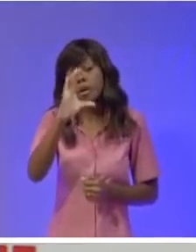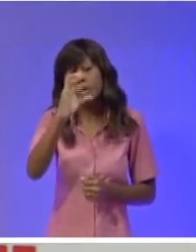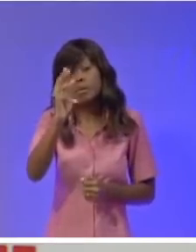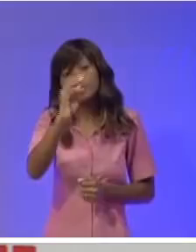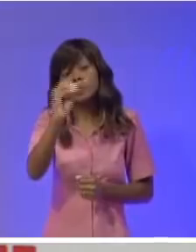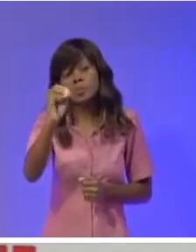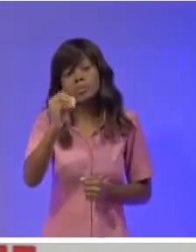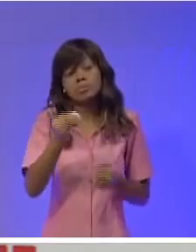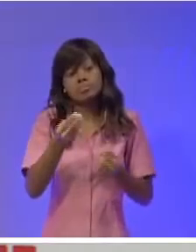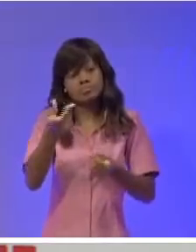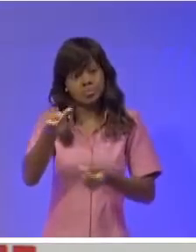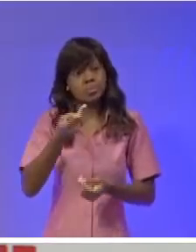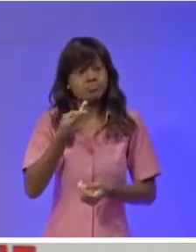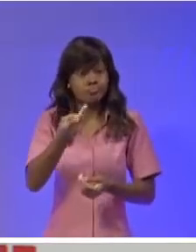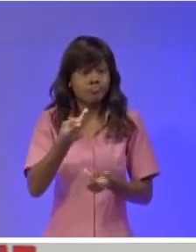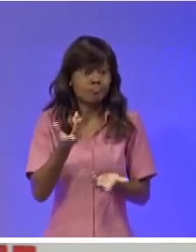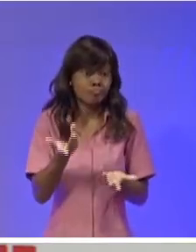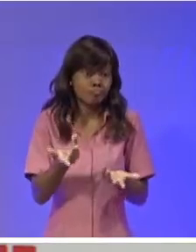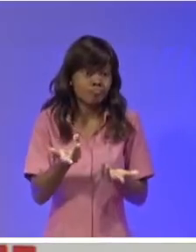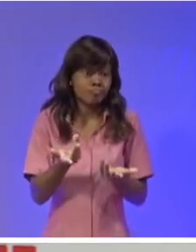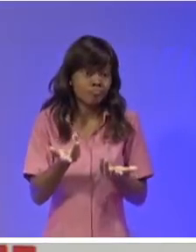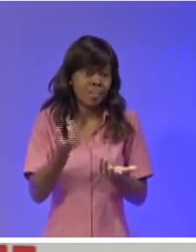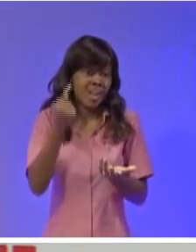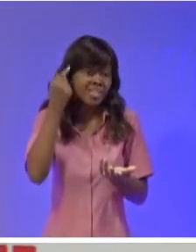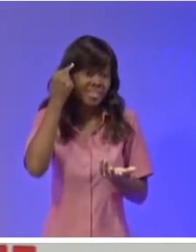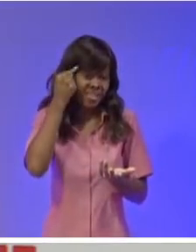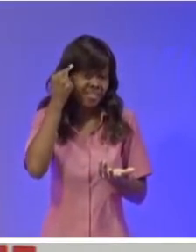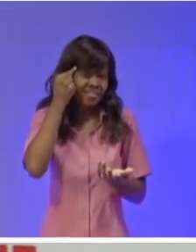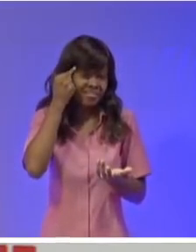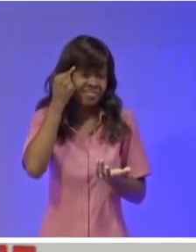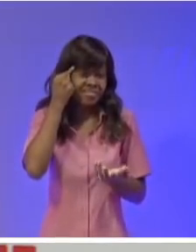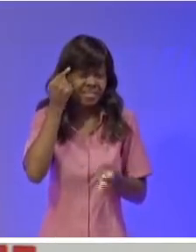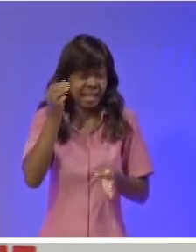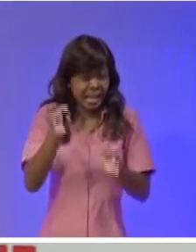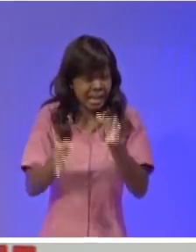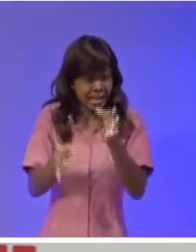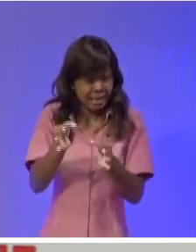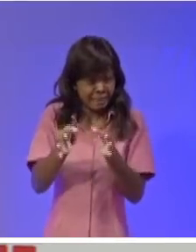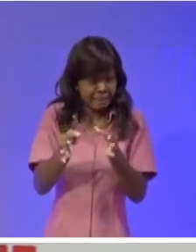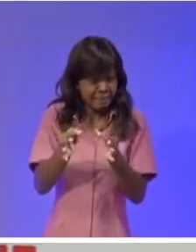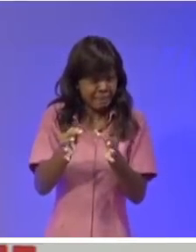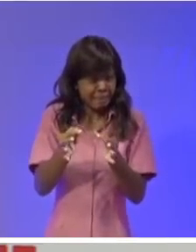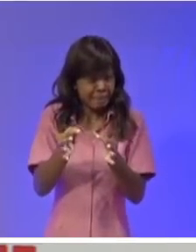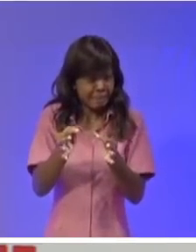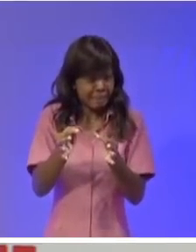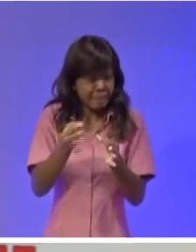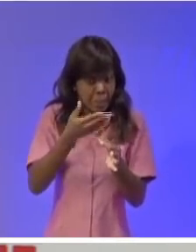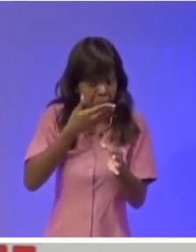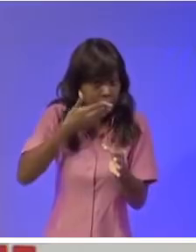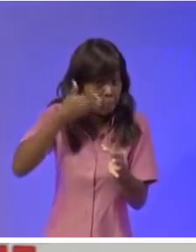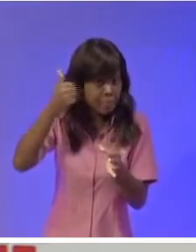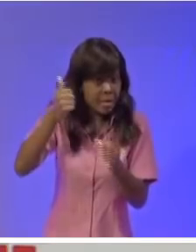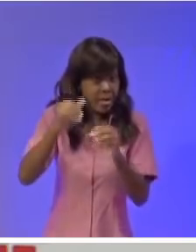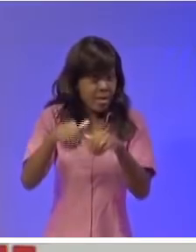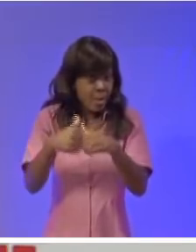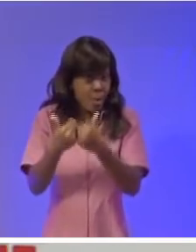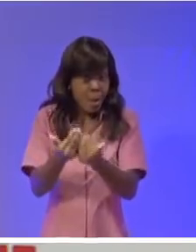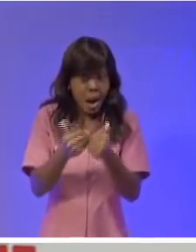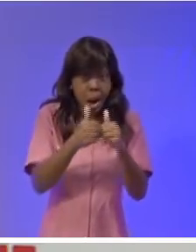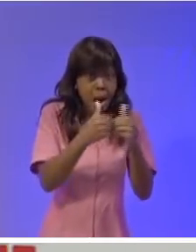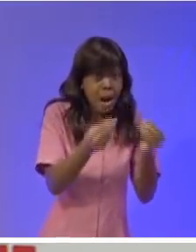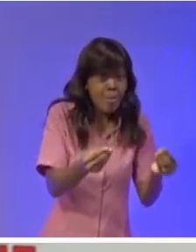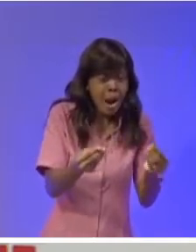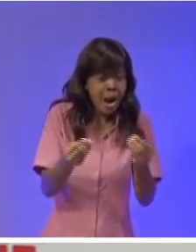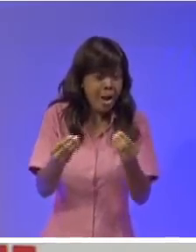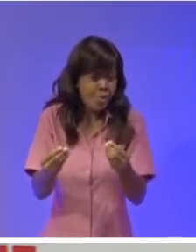this coulda, shoulda, woulda. Everything that we did at the time, based on the information that we had at